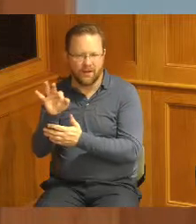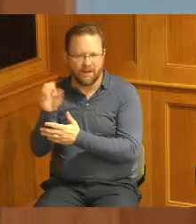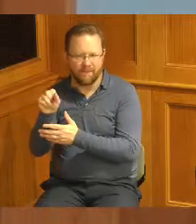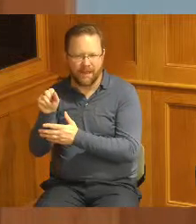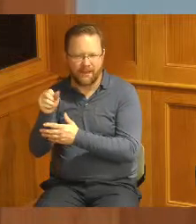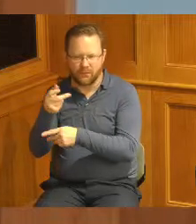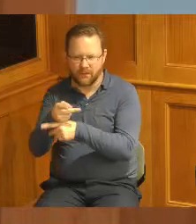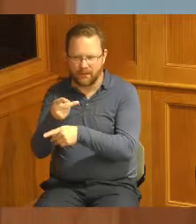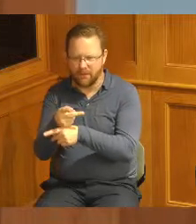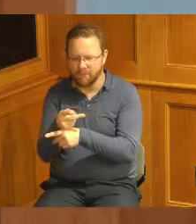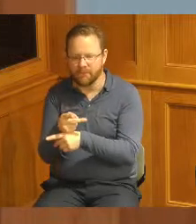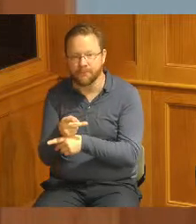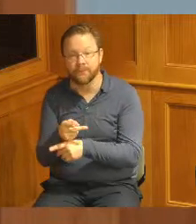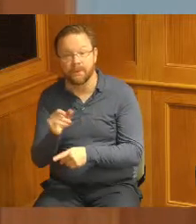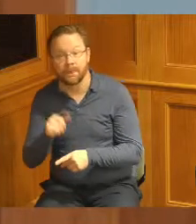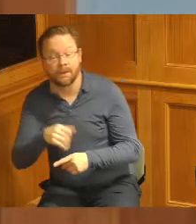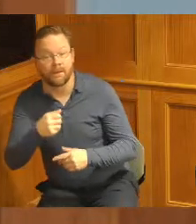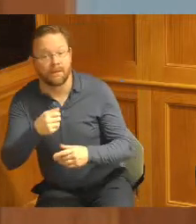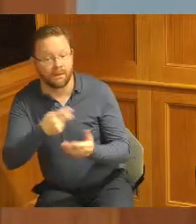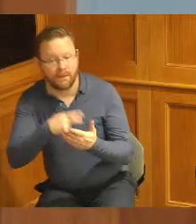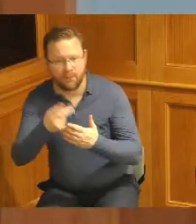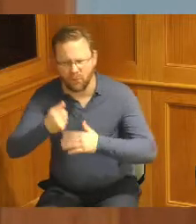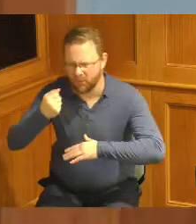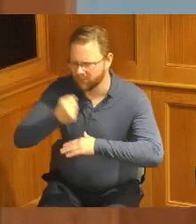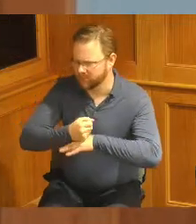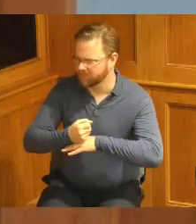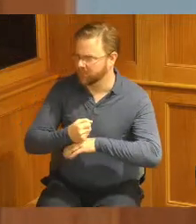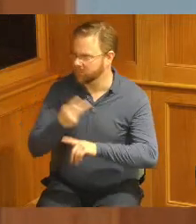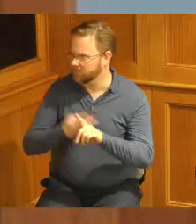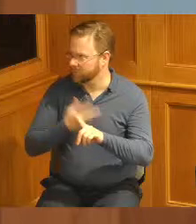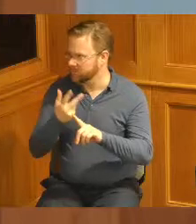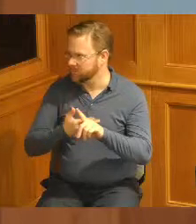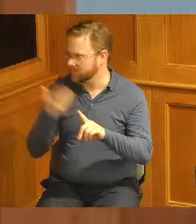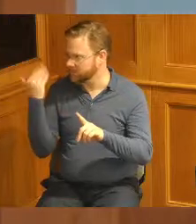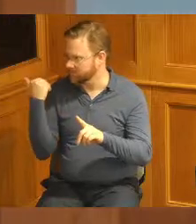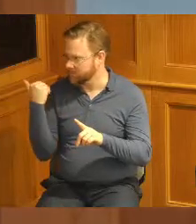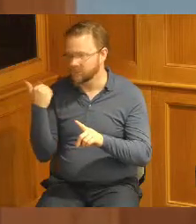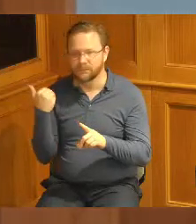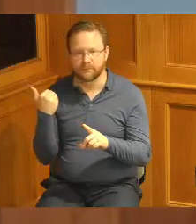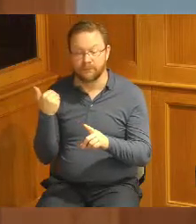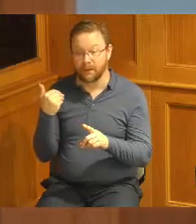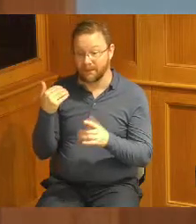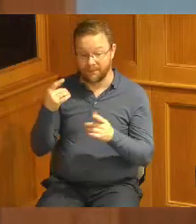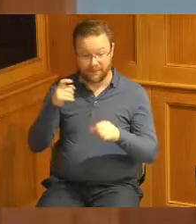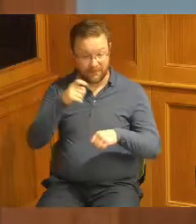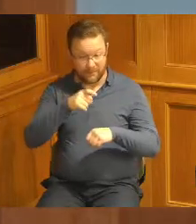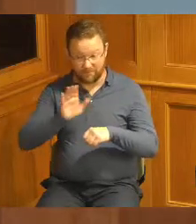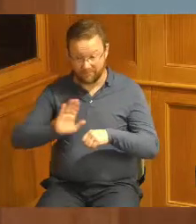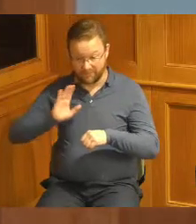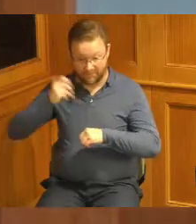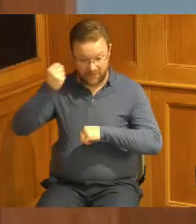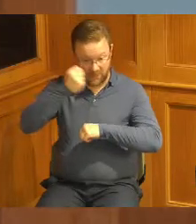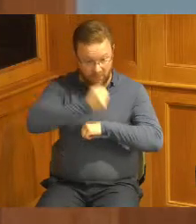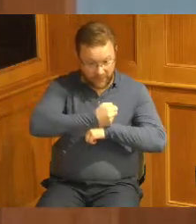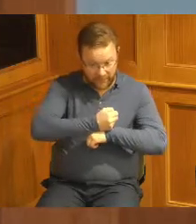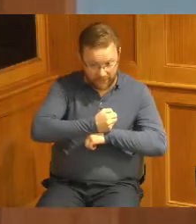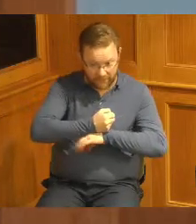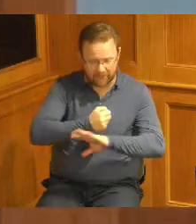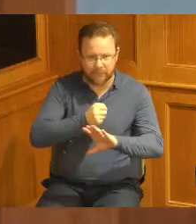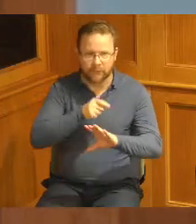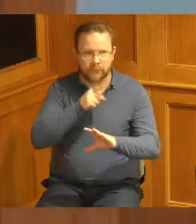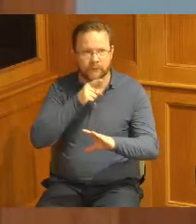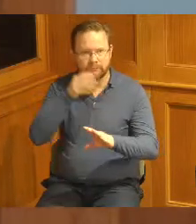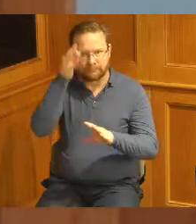And that program was closed down about 2 or 3 months ago, and they weren't sure when they closed it down, exactly. That was pretty close